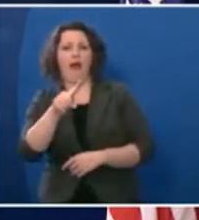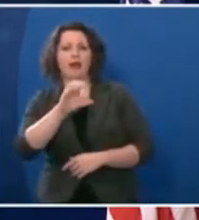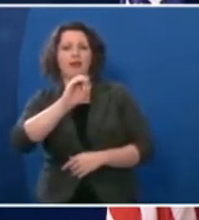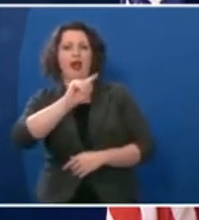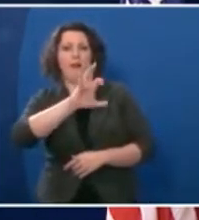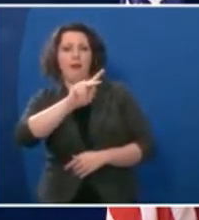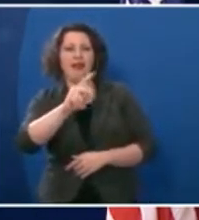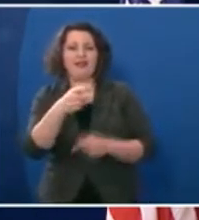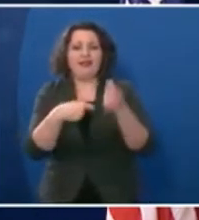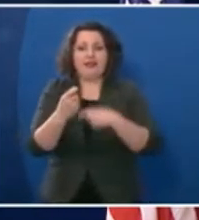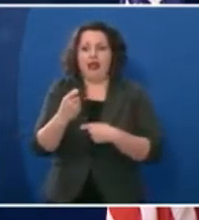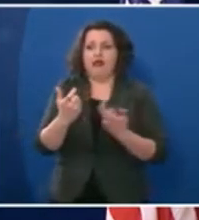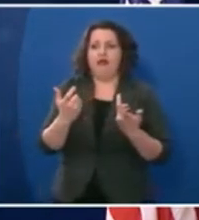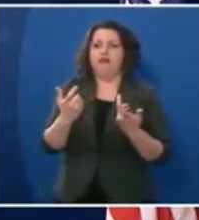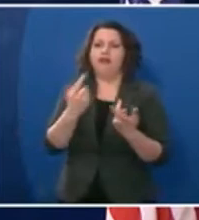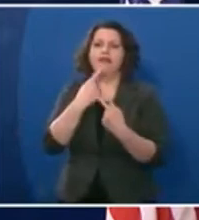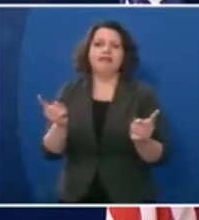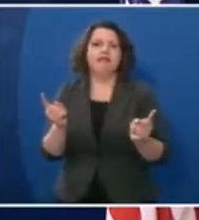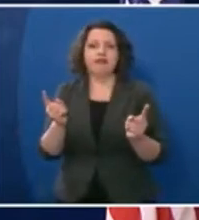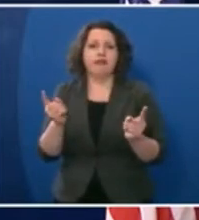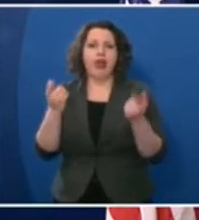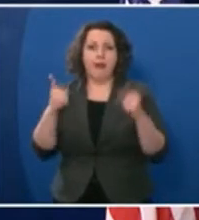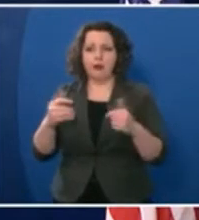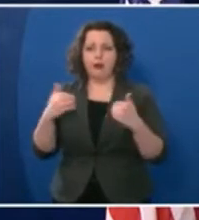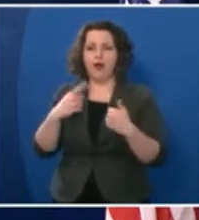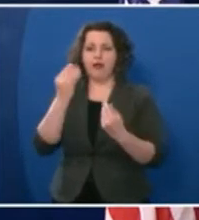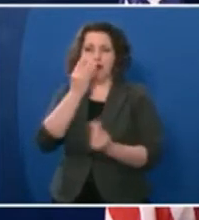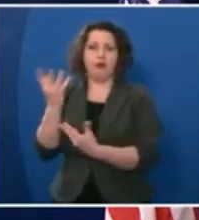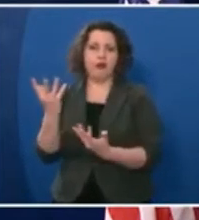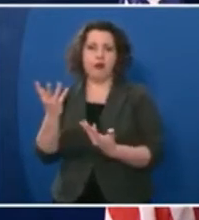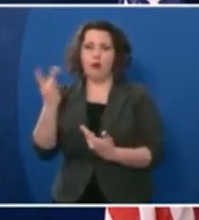just identifying them when you have that data?